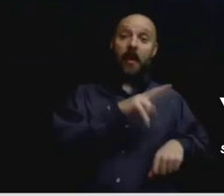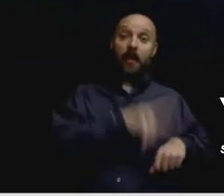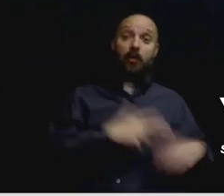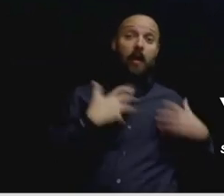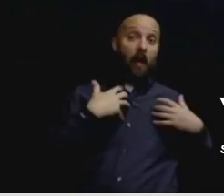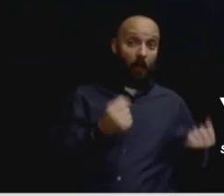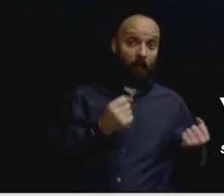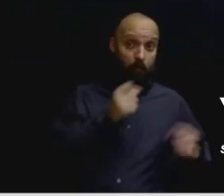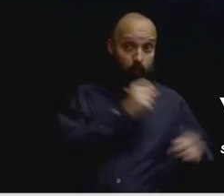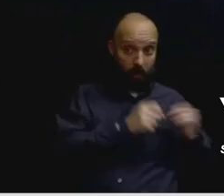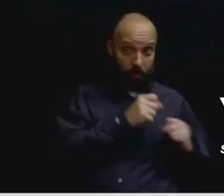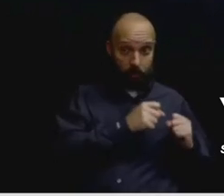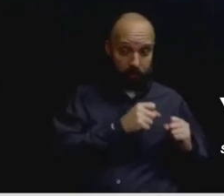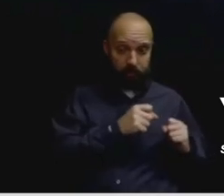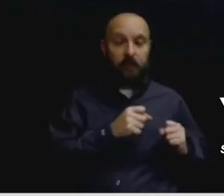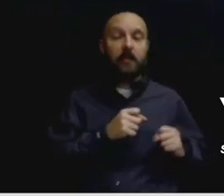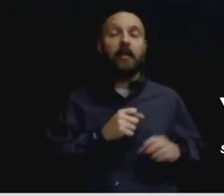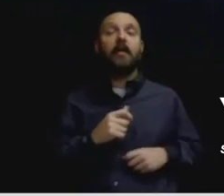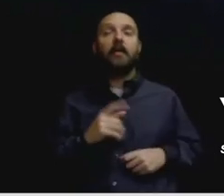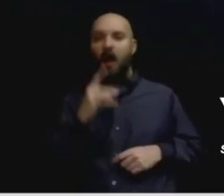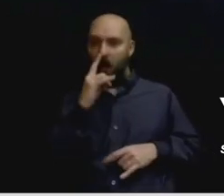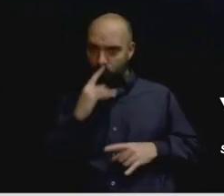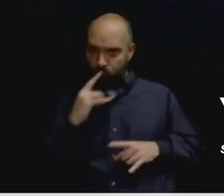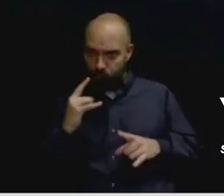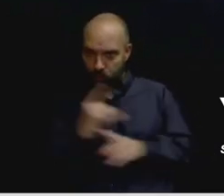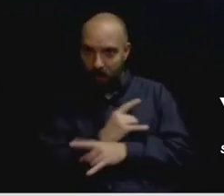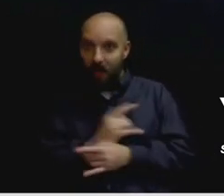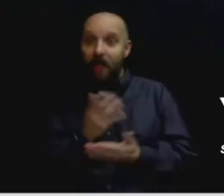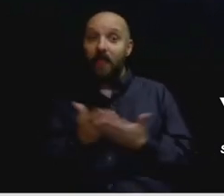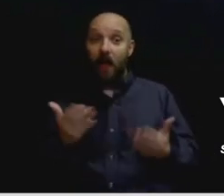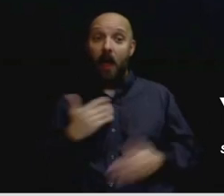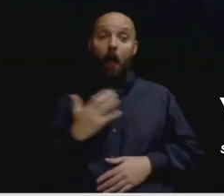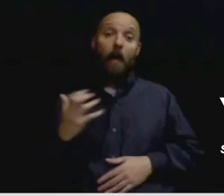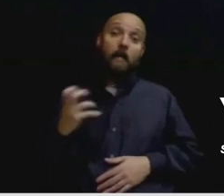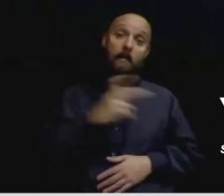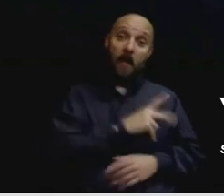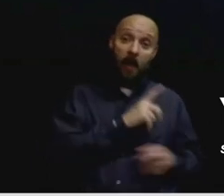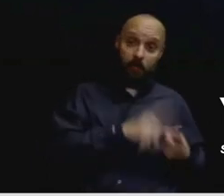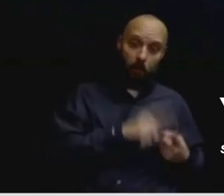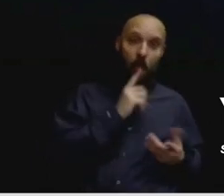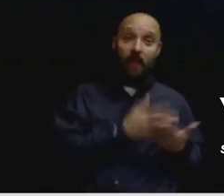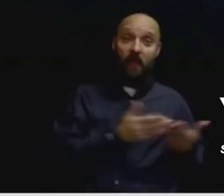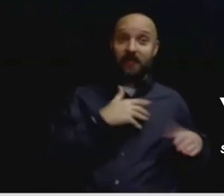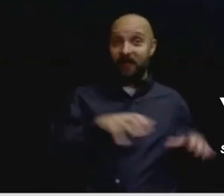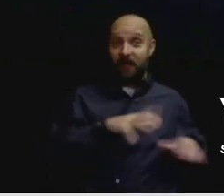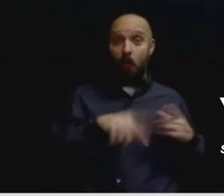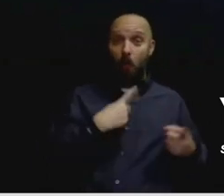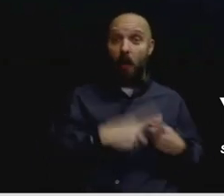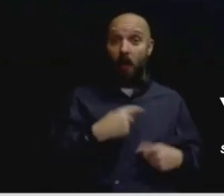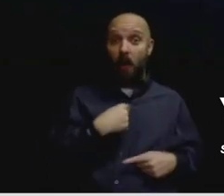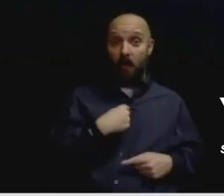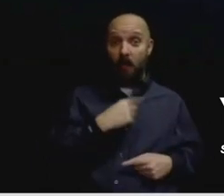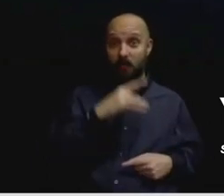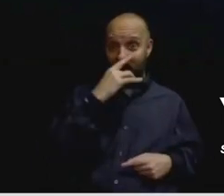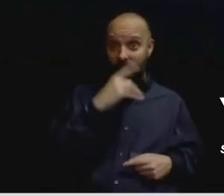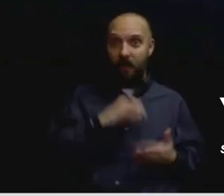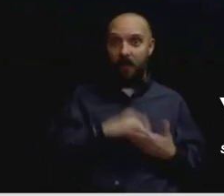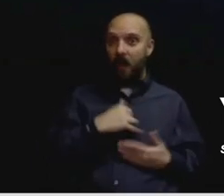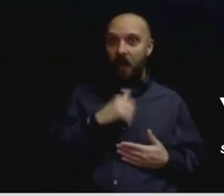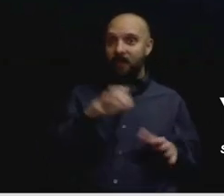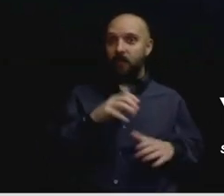strategies. And ironically, the things that I went back to were the things that I did when I was a kid, that I did